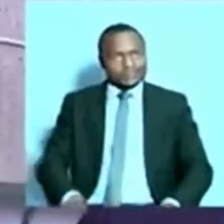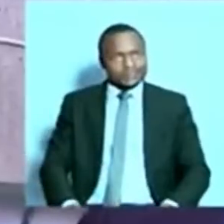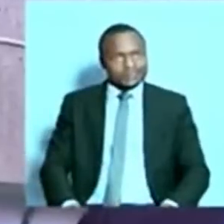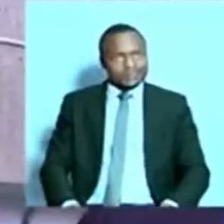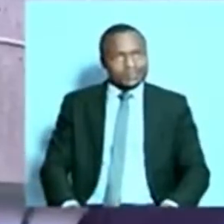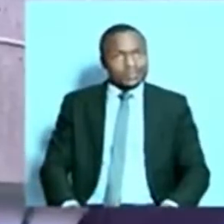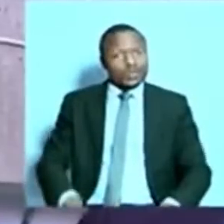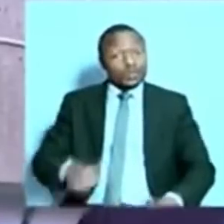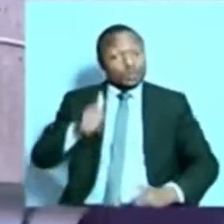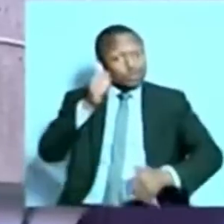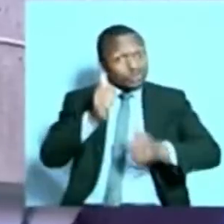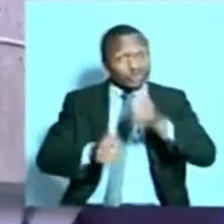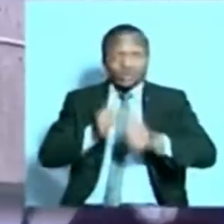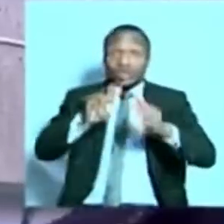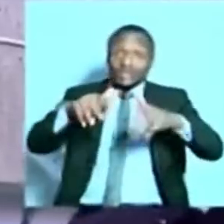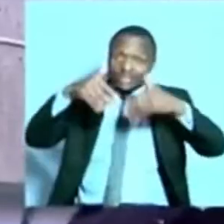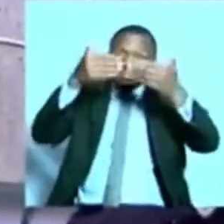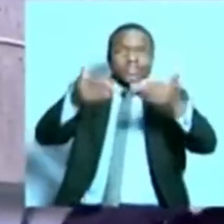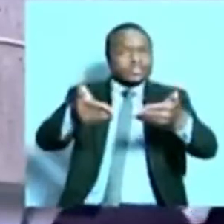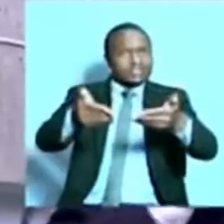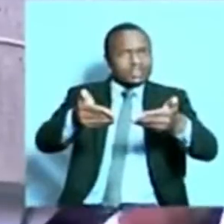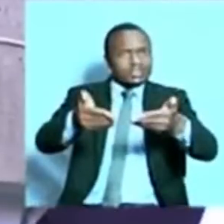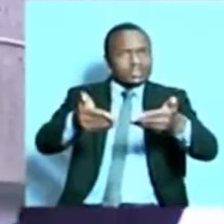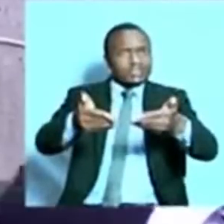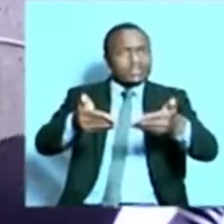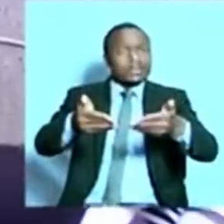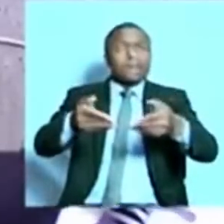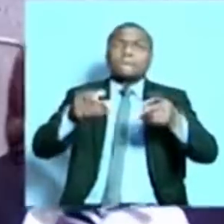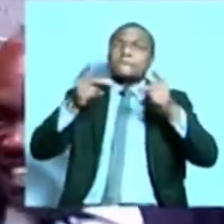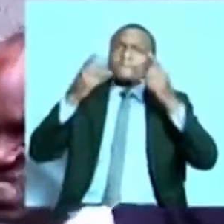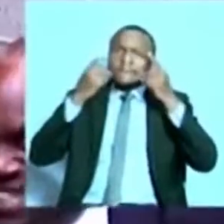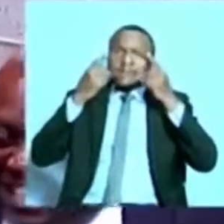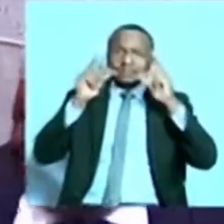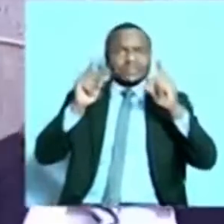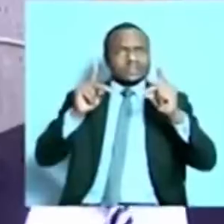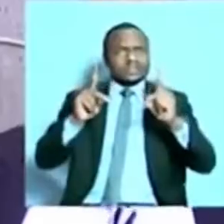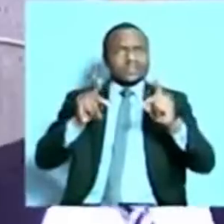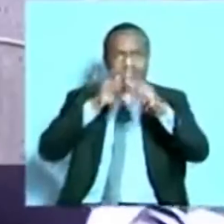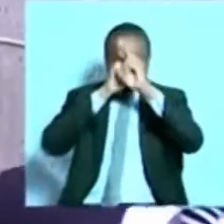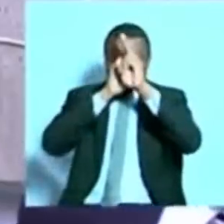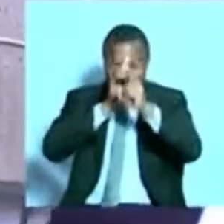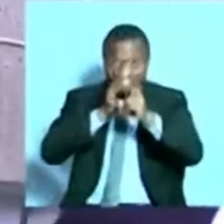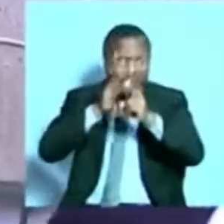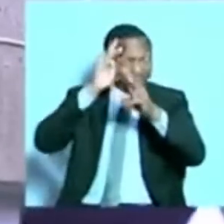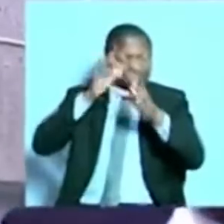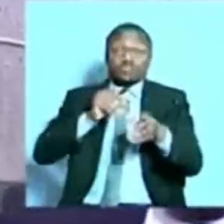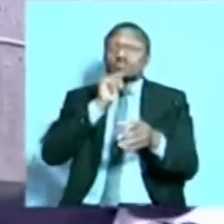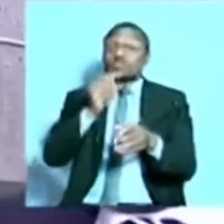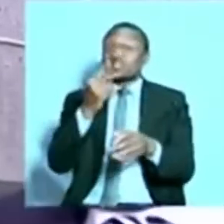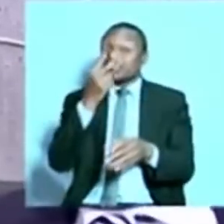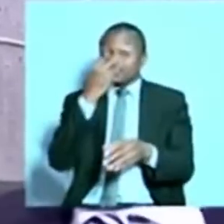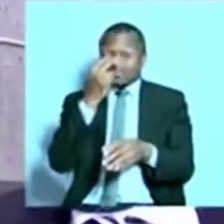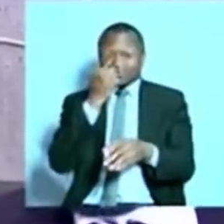which were given publicly. Honorable Minister, this is not a joking